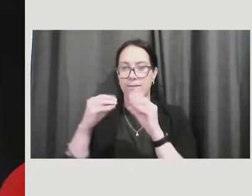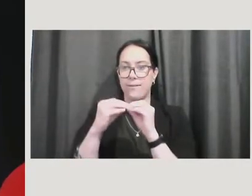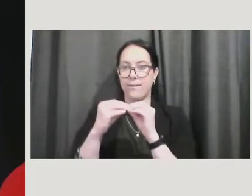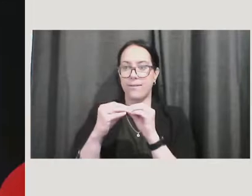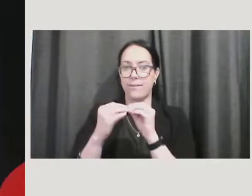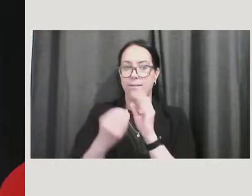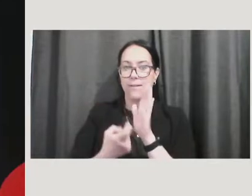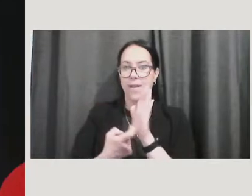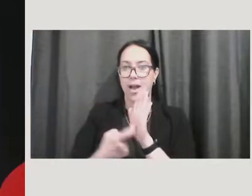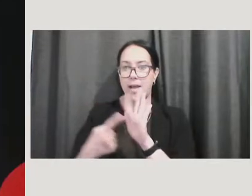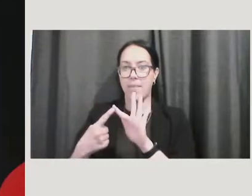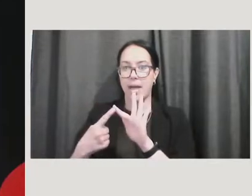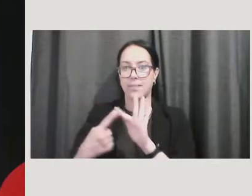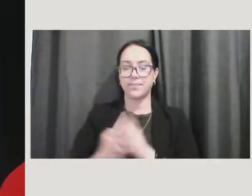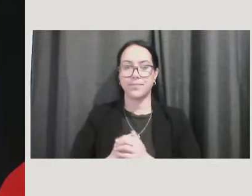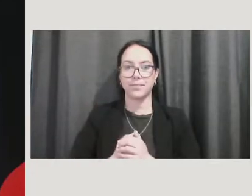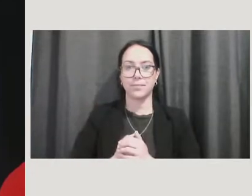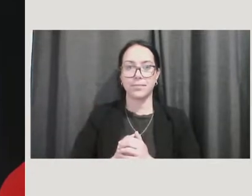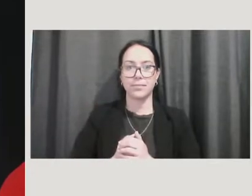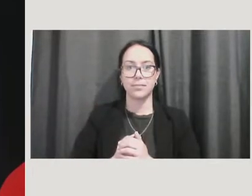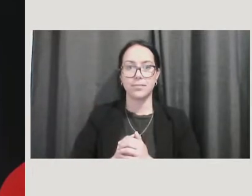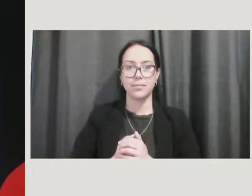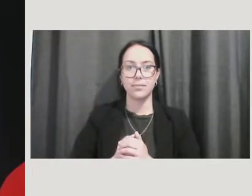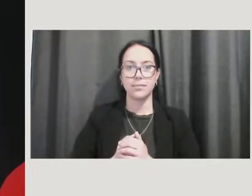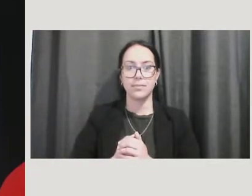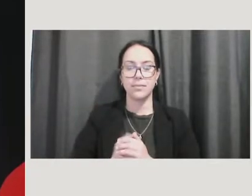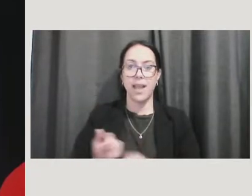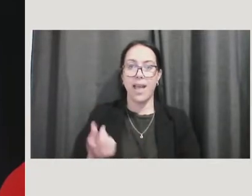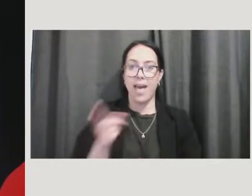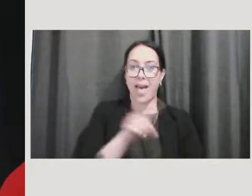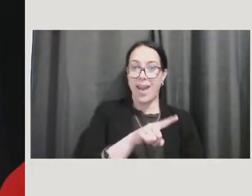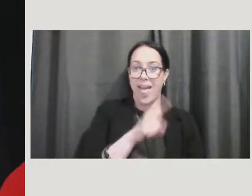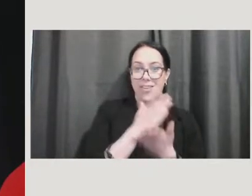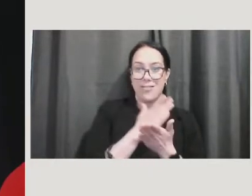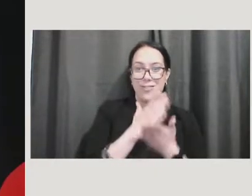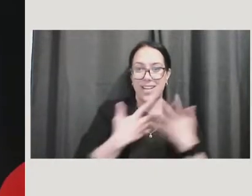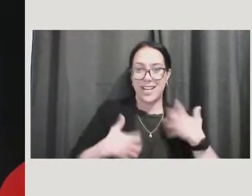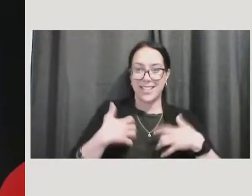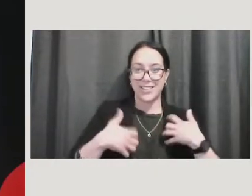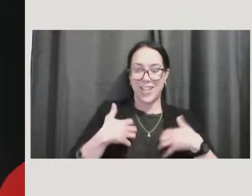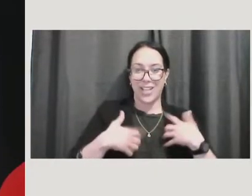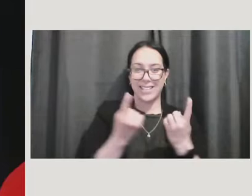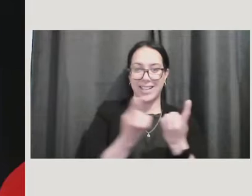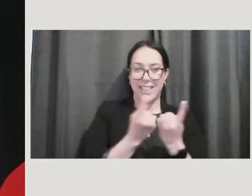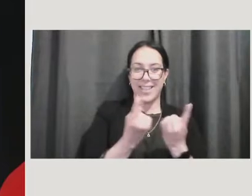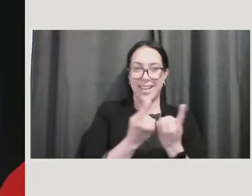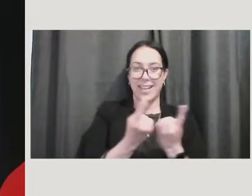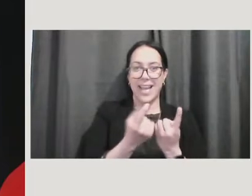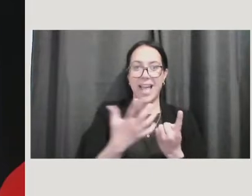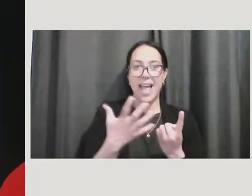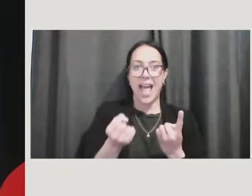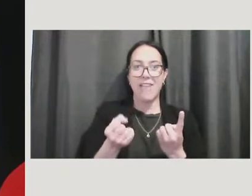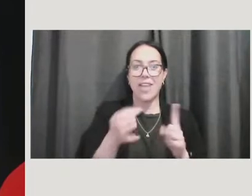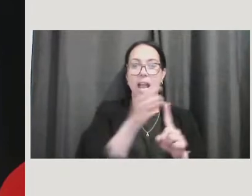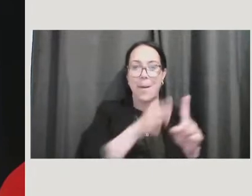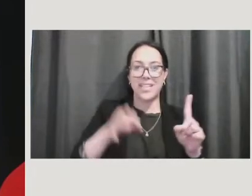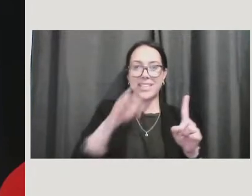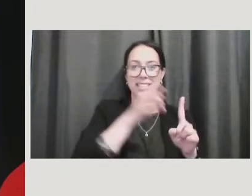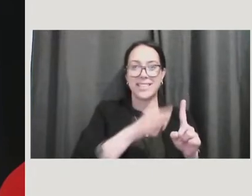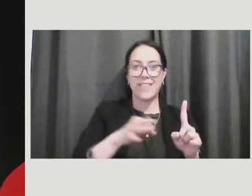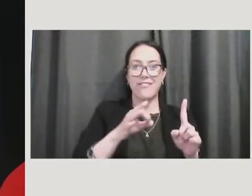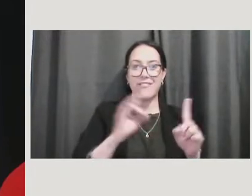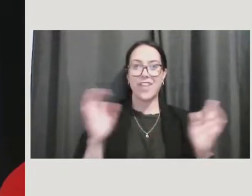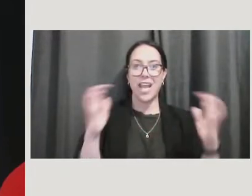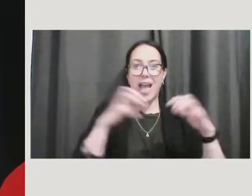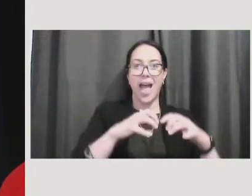and um another really exciting thing is actually just having a Pacific hub for the first time in